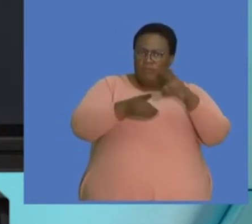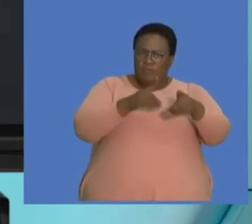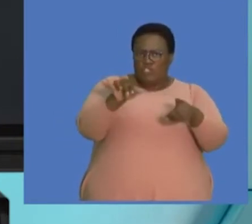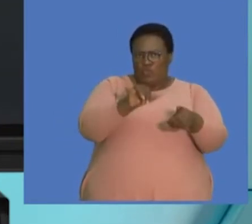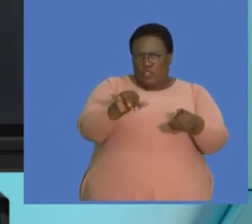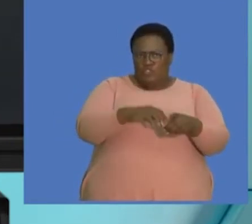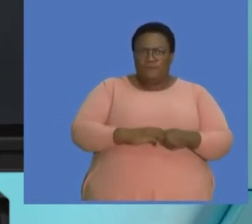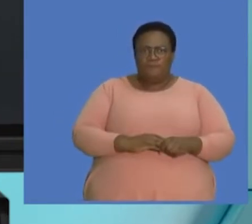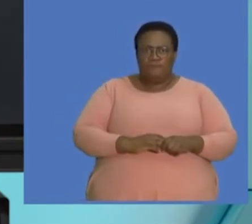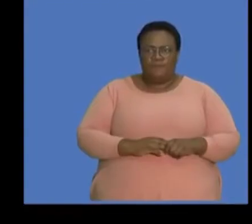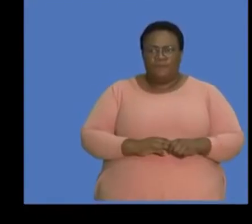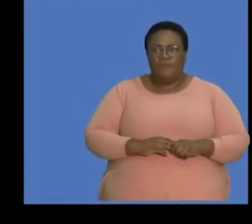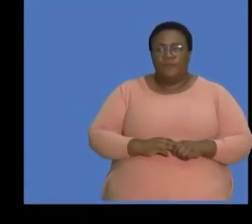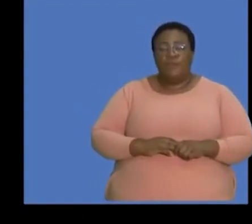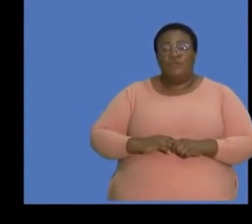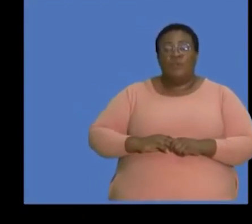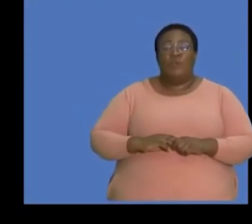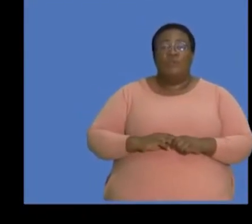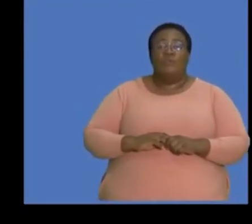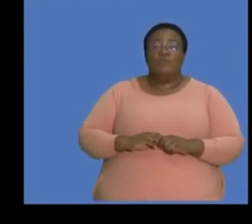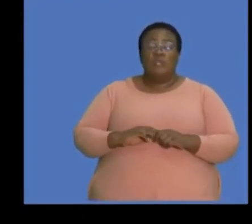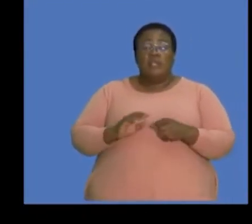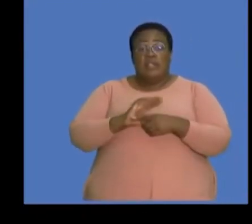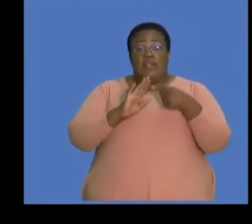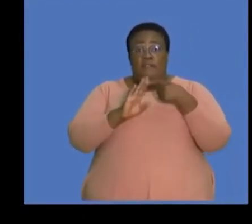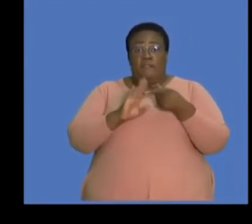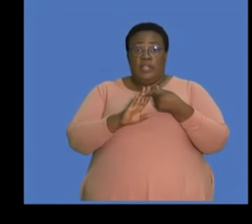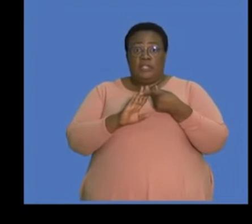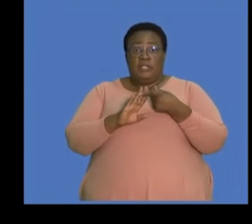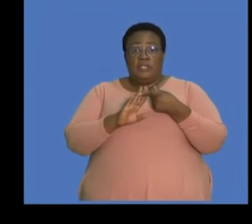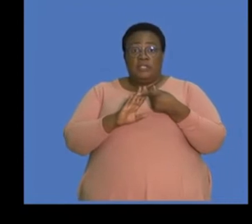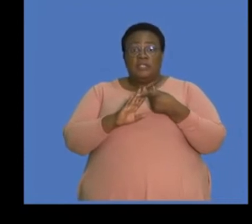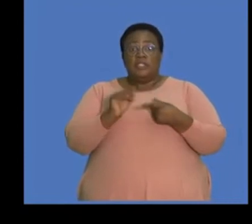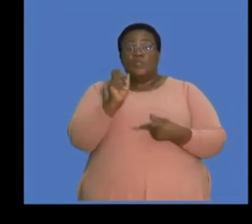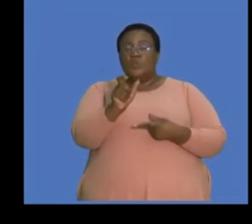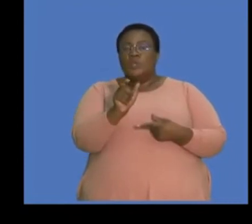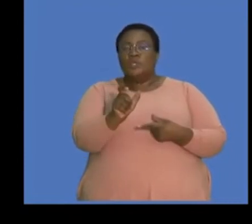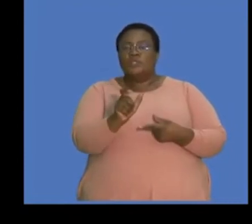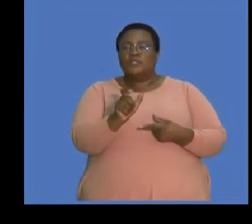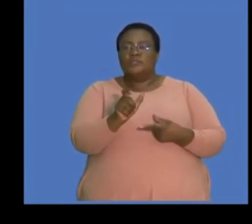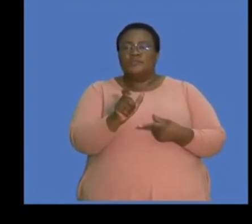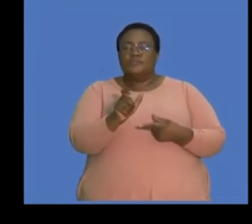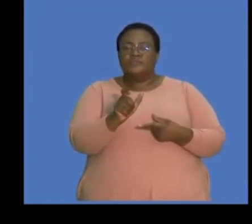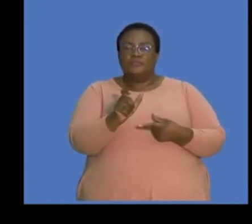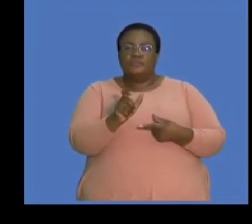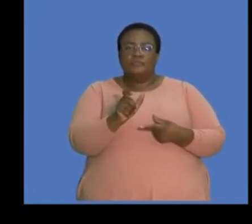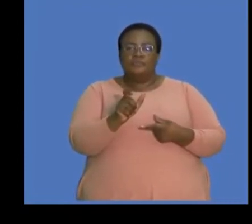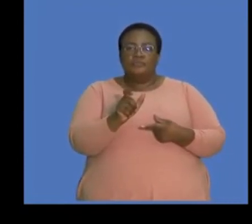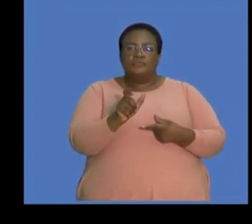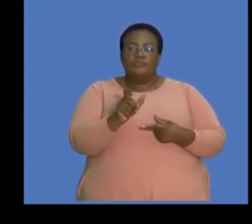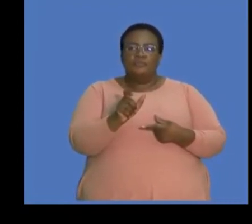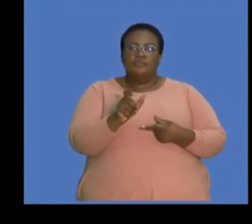are concerned, right? So the first keyword that obviously this has got to do with the big idea